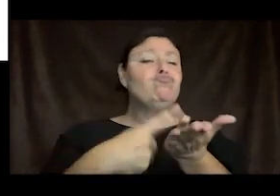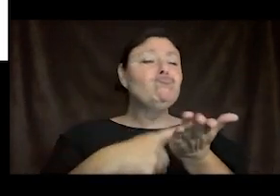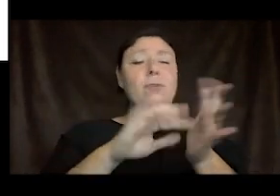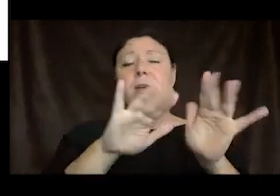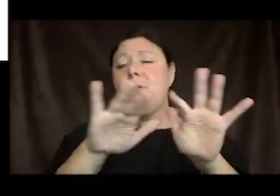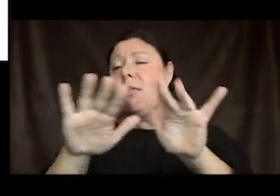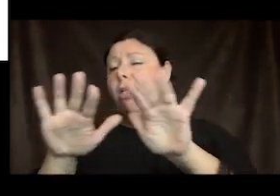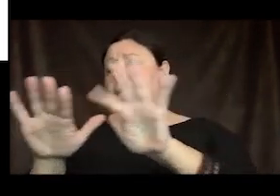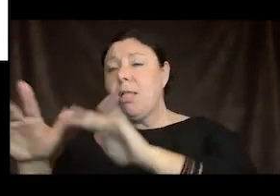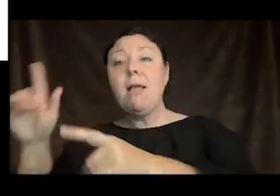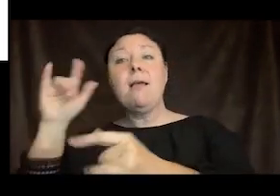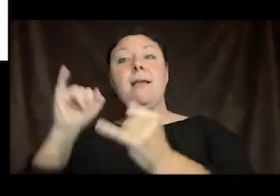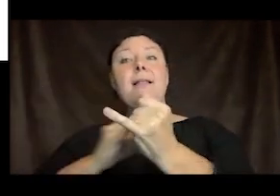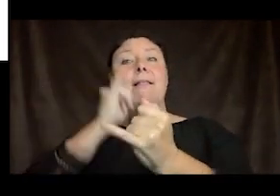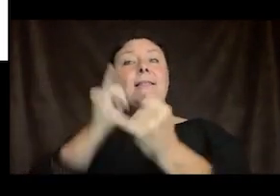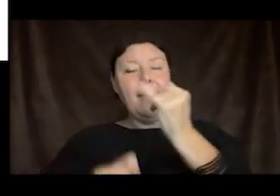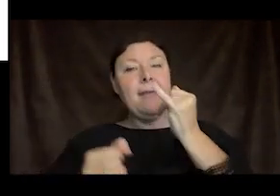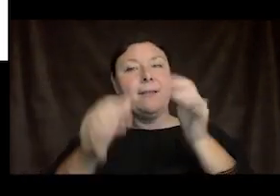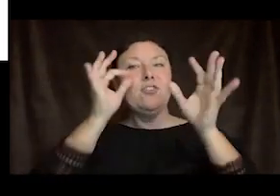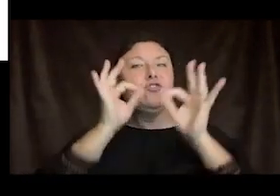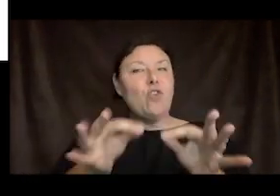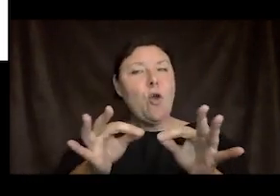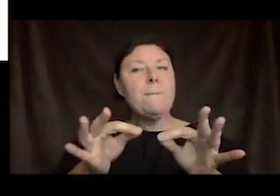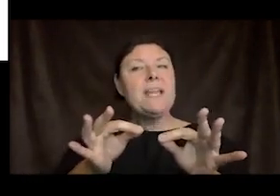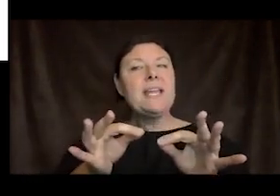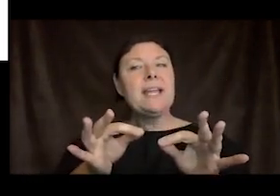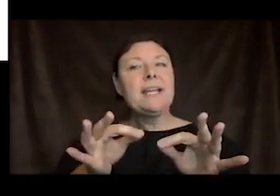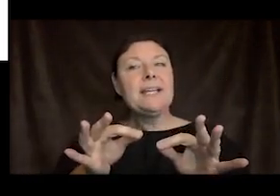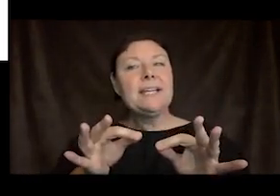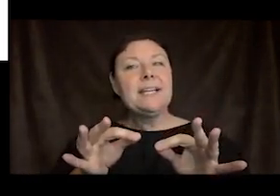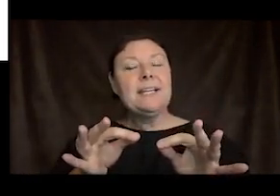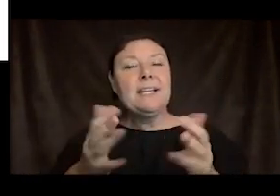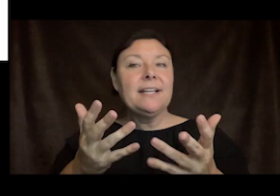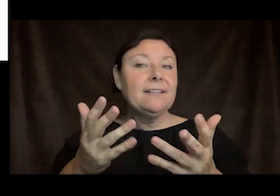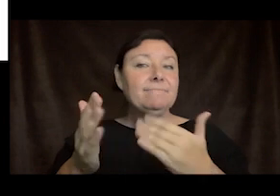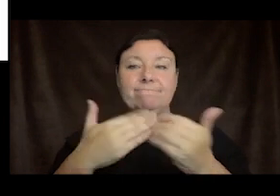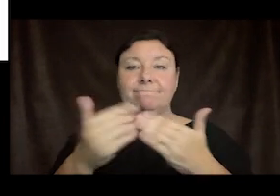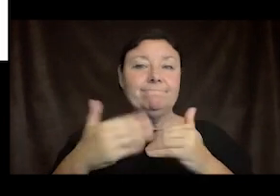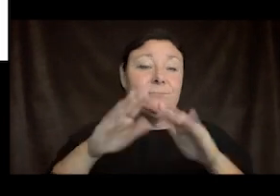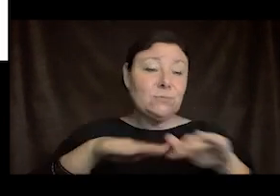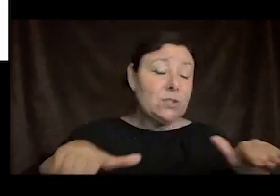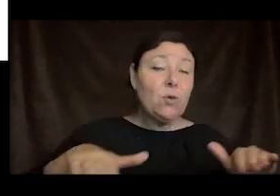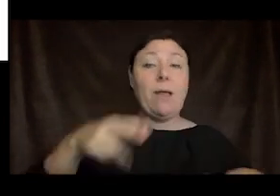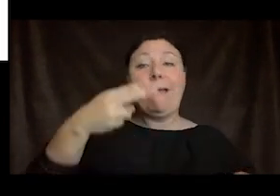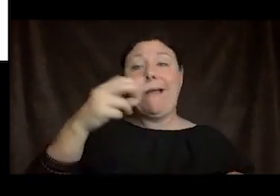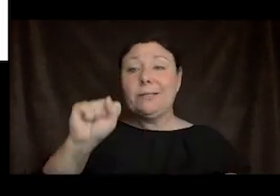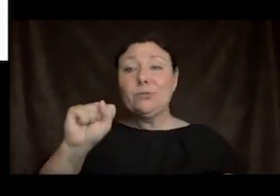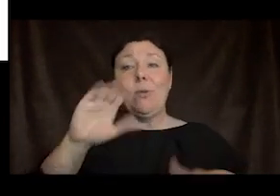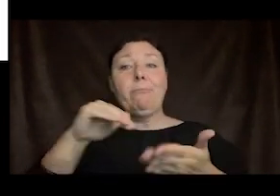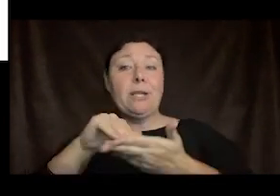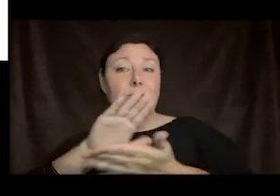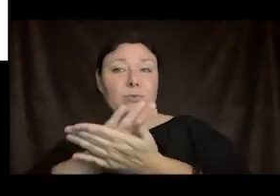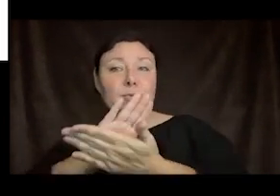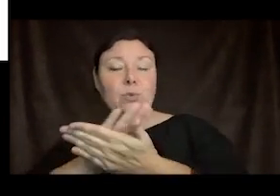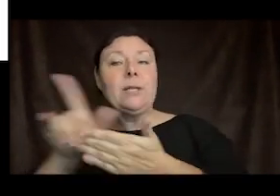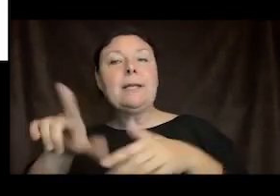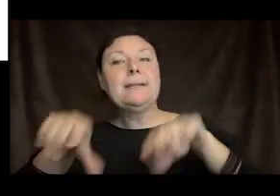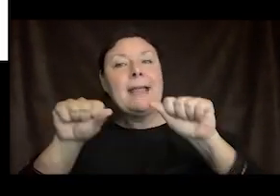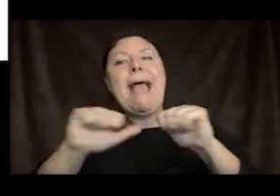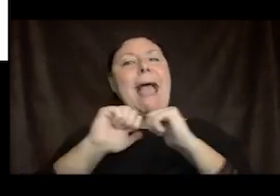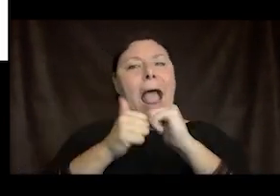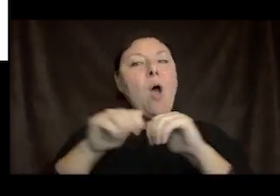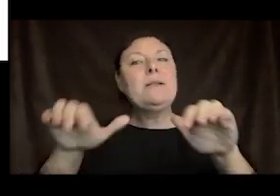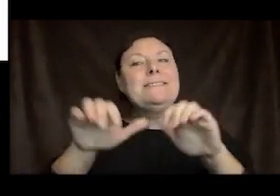to determining, as children or as young people, be they middle schoolers or high schoolers, they can take